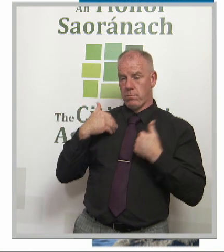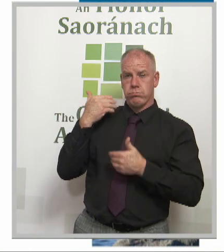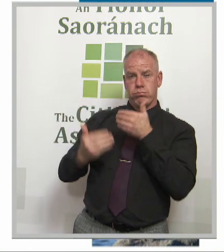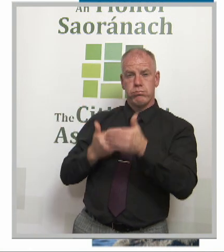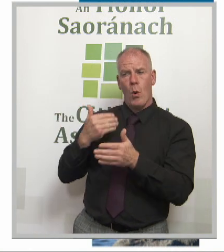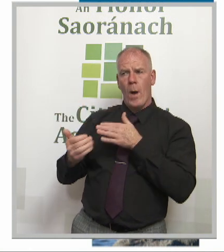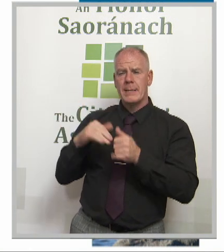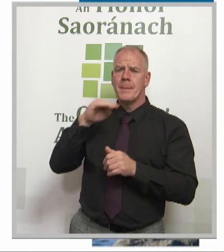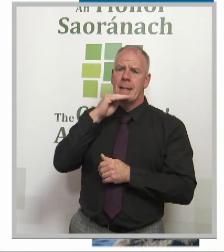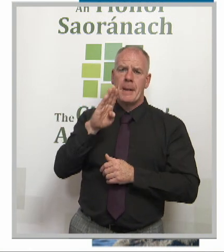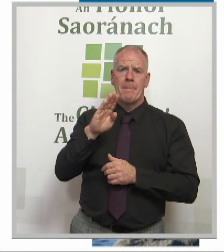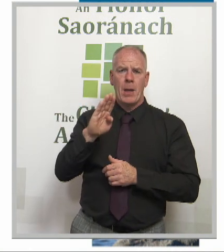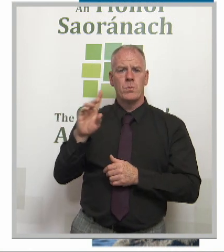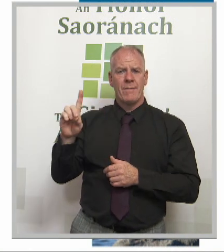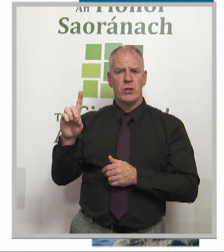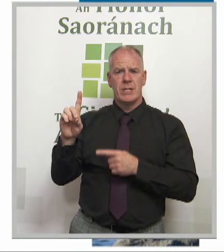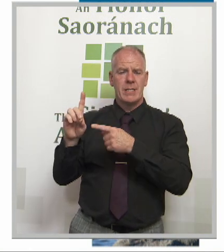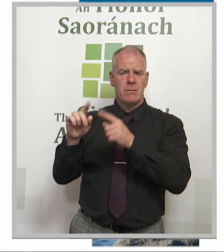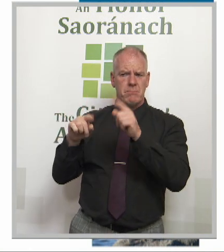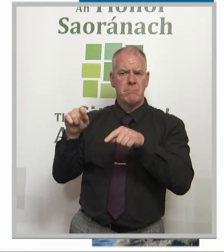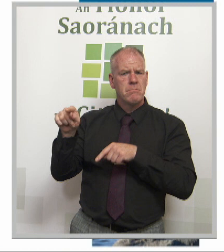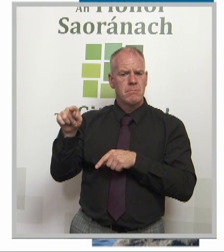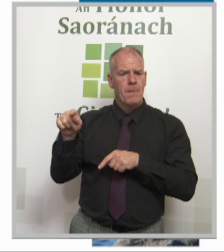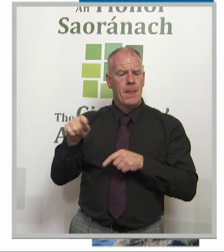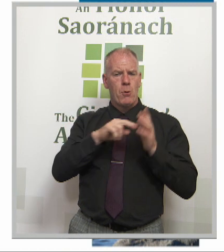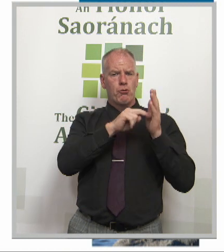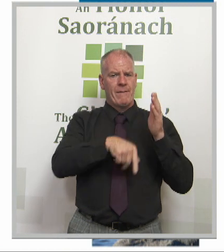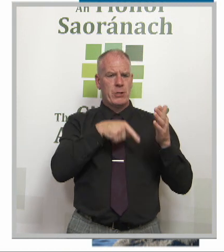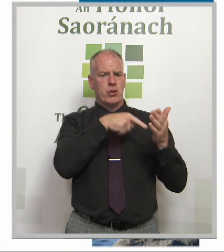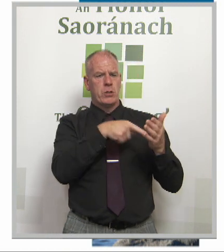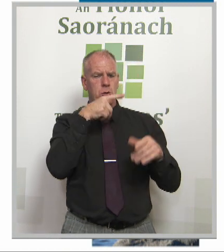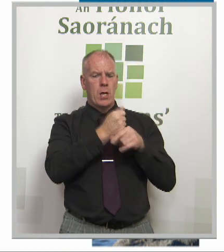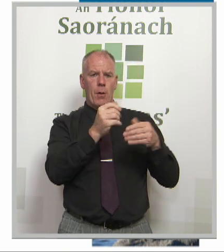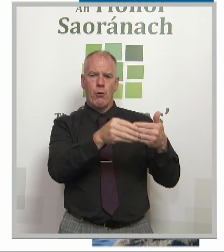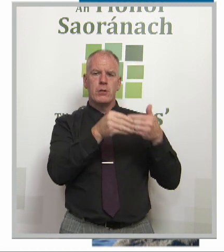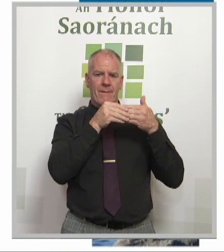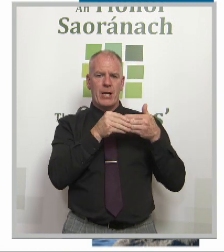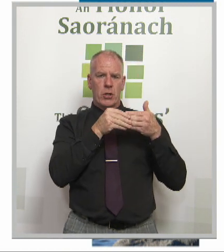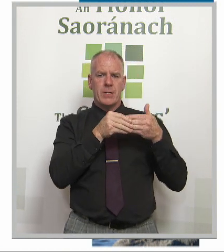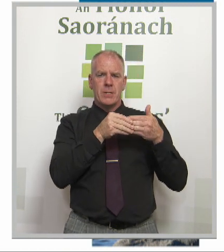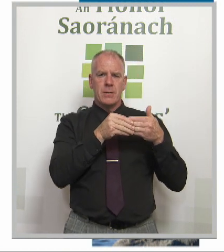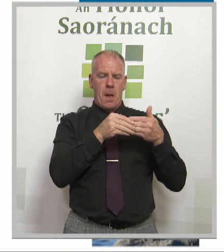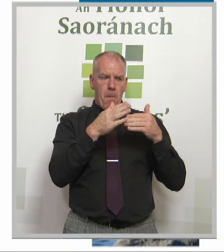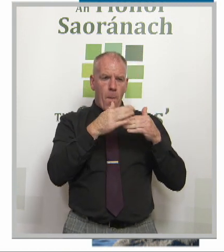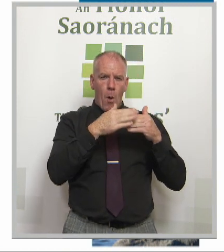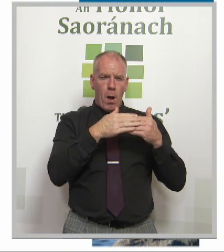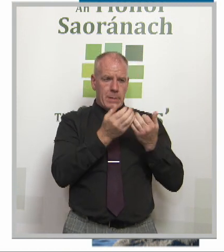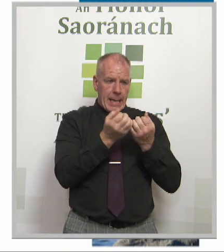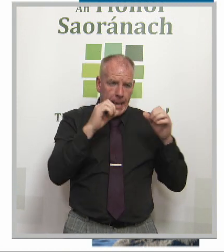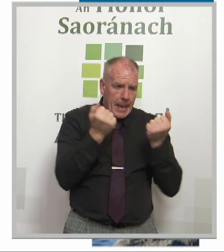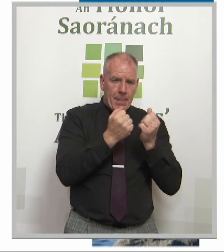what biodiversity is, but this convention looks at the conservation of biodiversity in all its